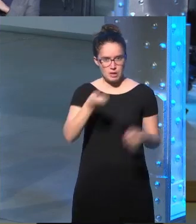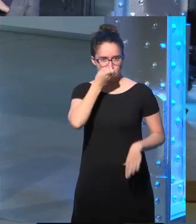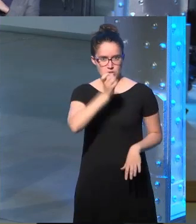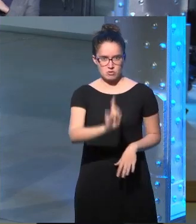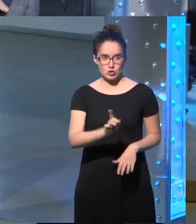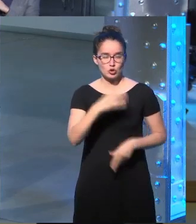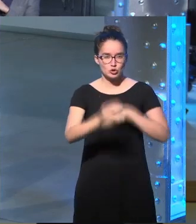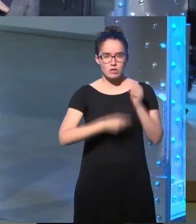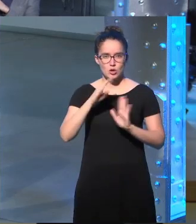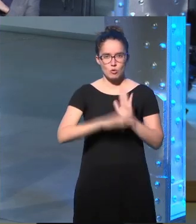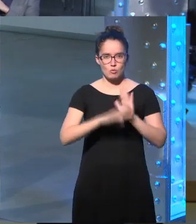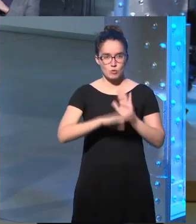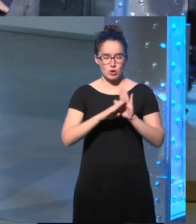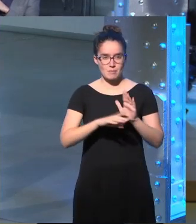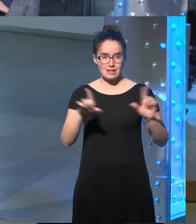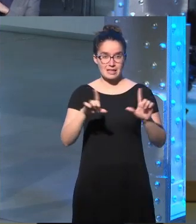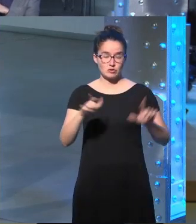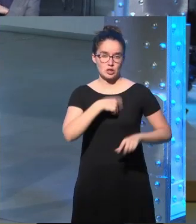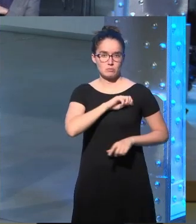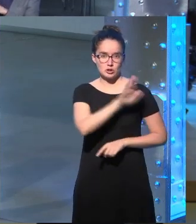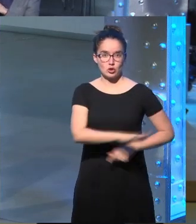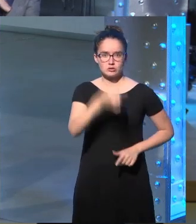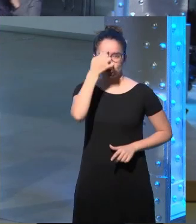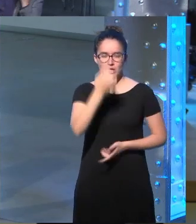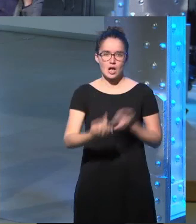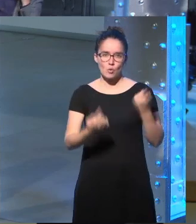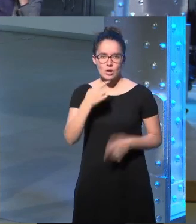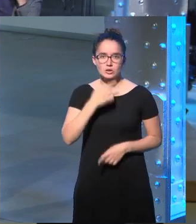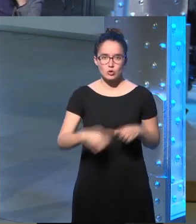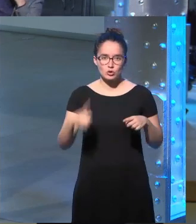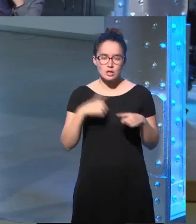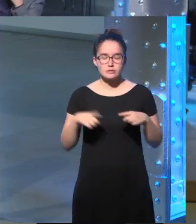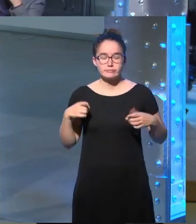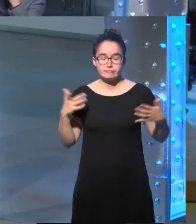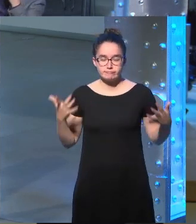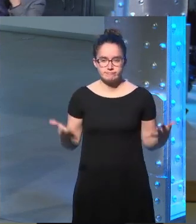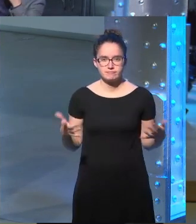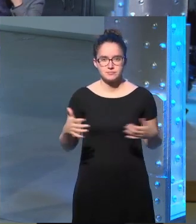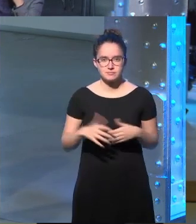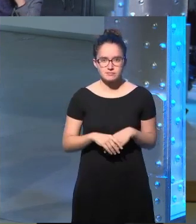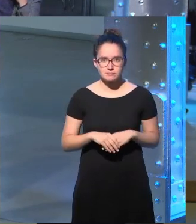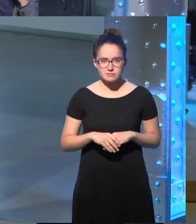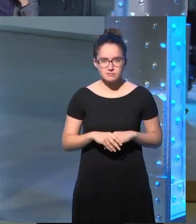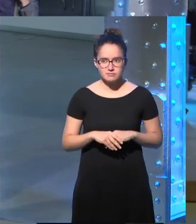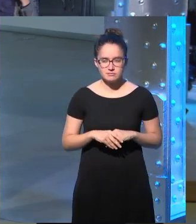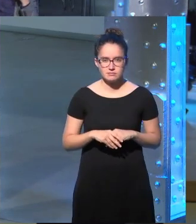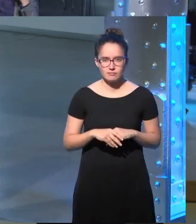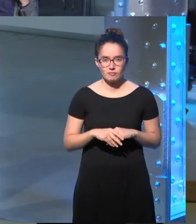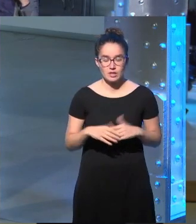I'm not well prepared. I'm doing a TV show in Televisión Española, and I know that there are things